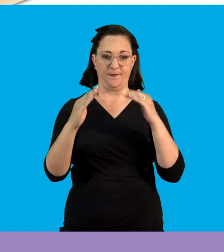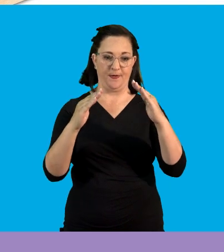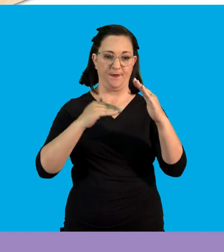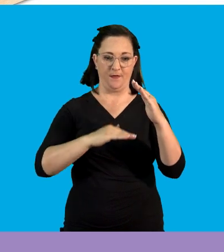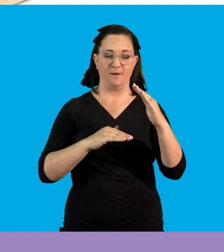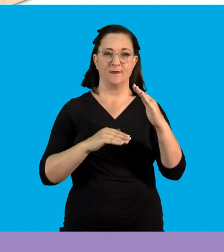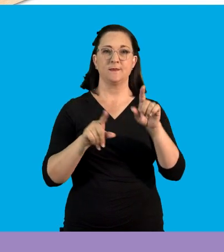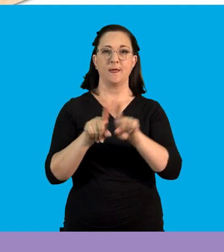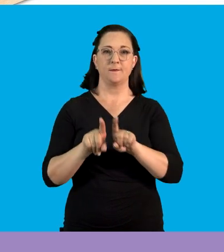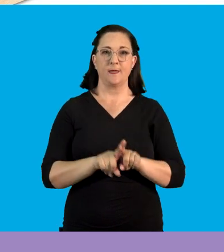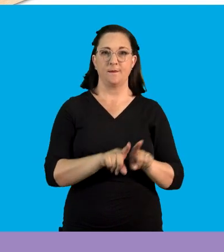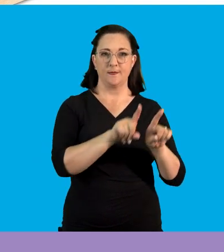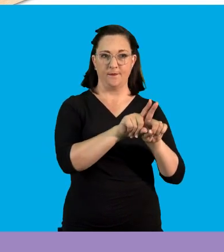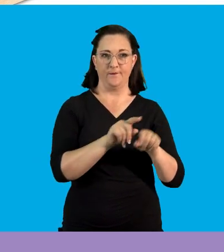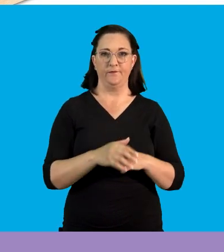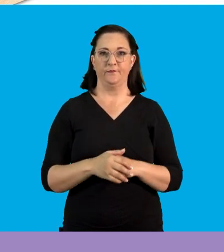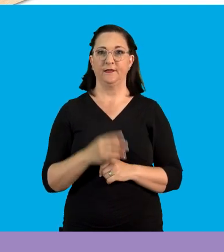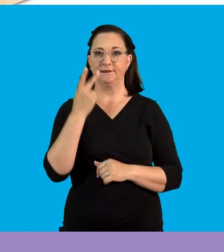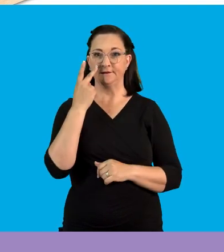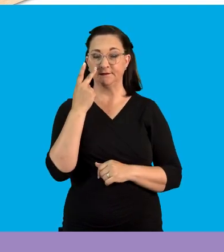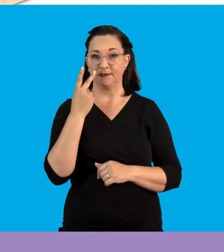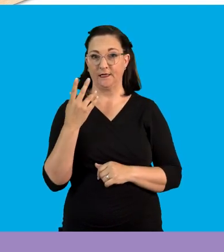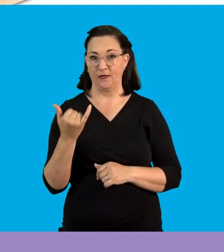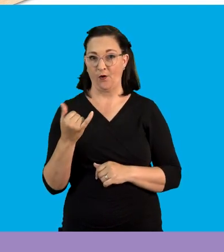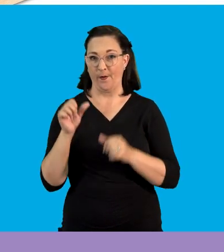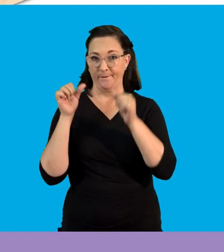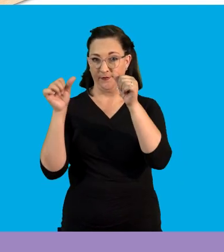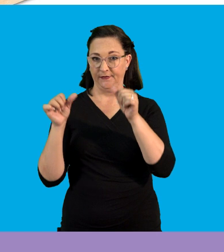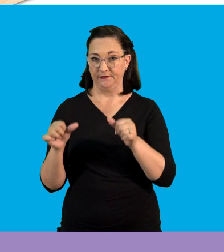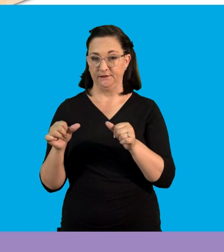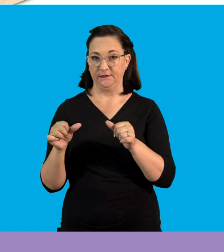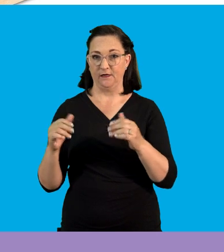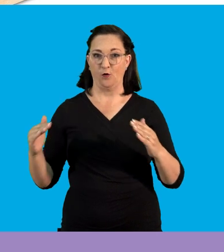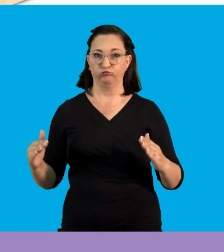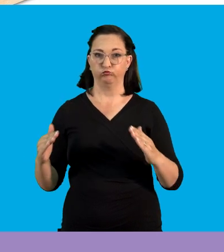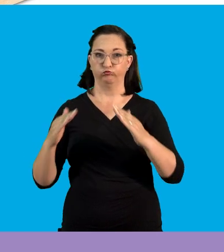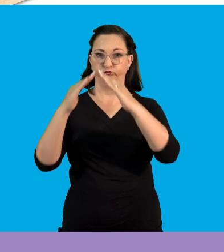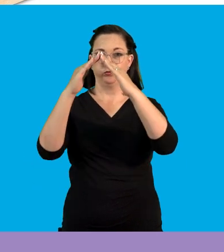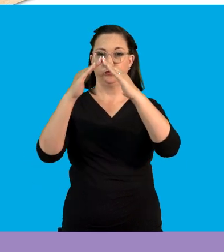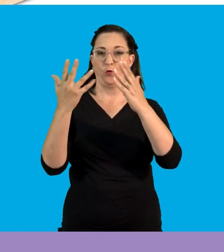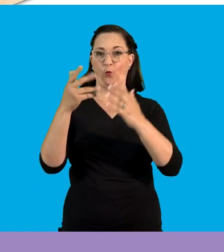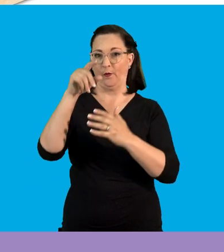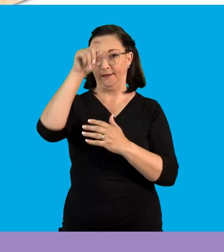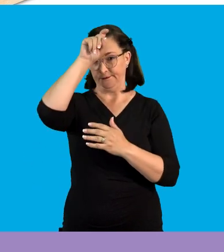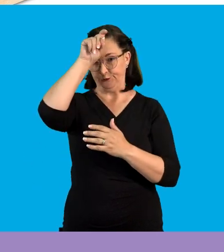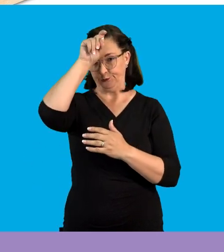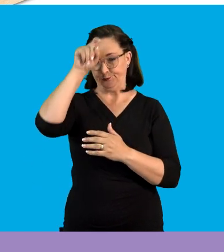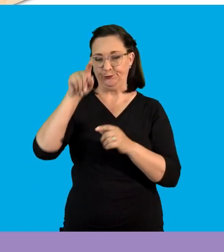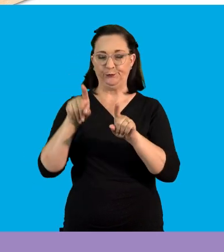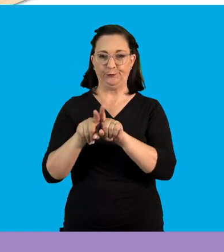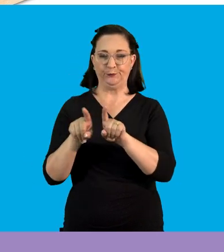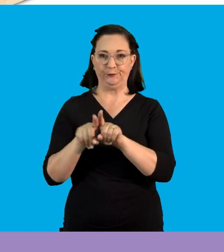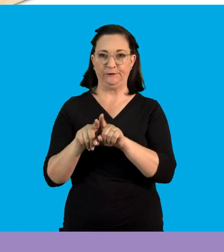are equal. And for an example, we have a picture there of the pyramids in